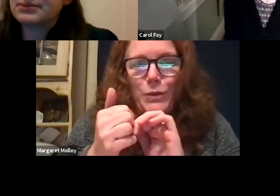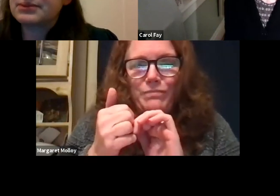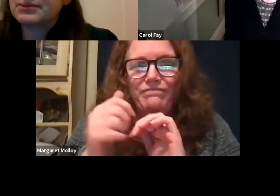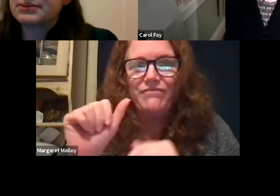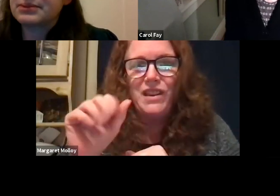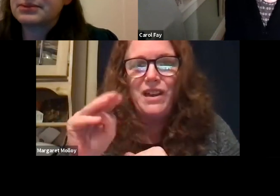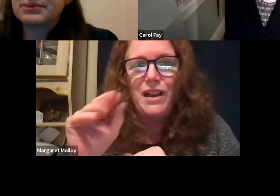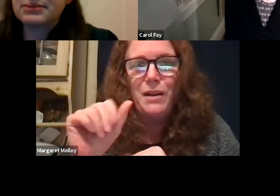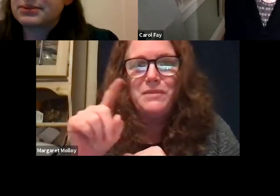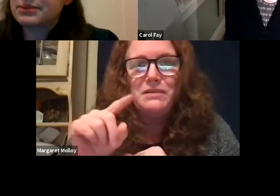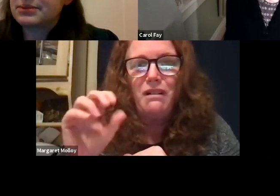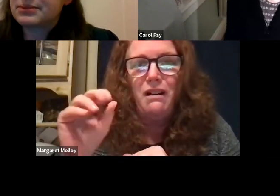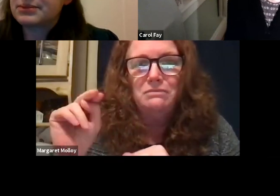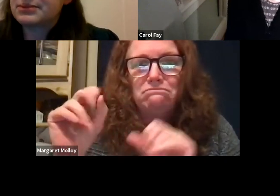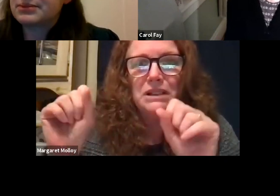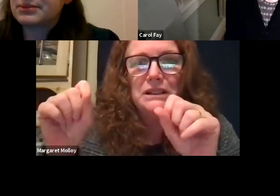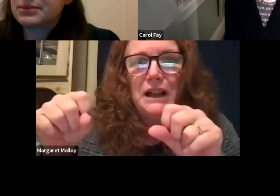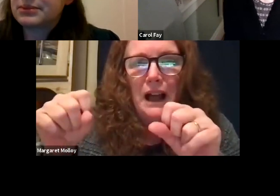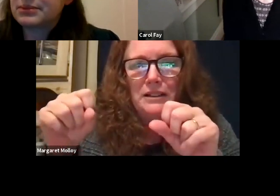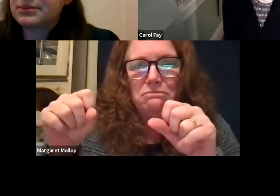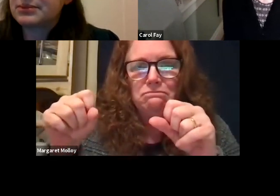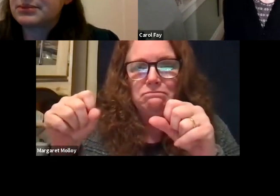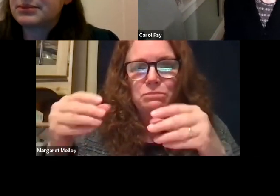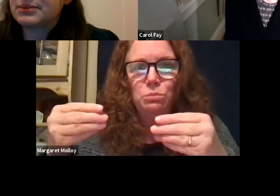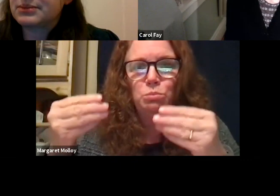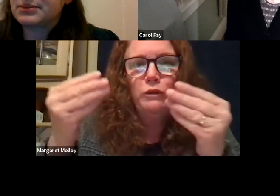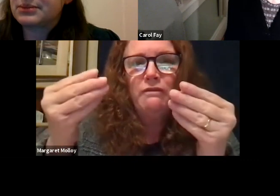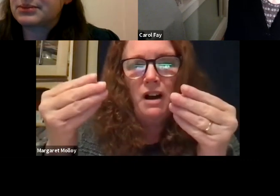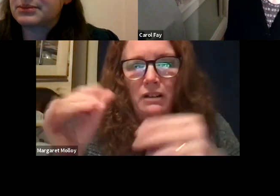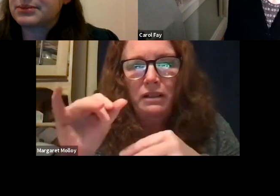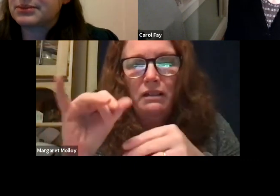So how can Amazon